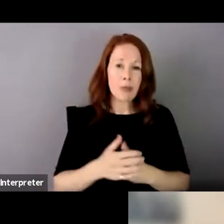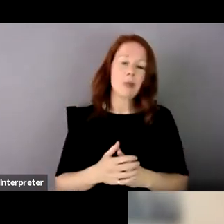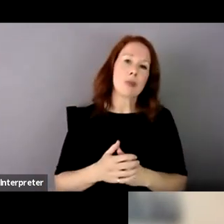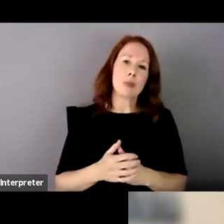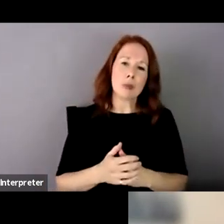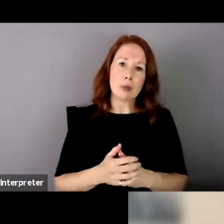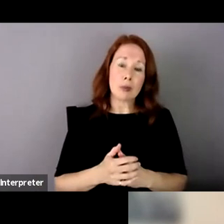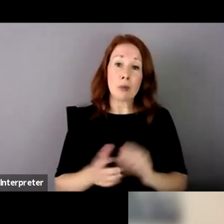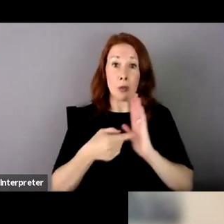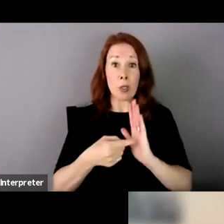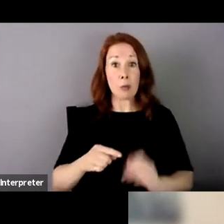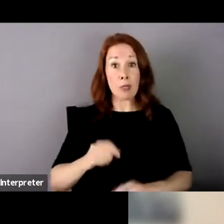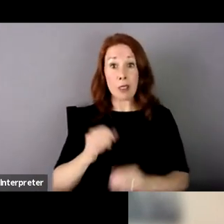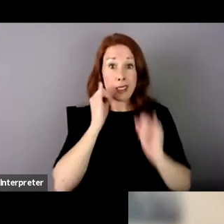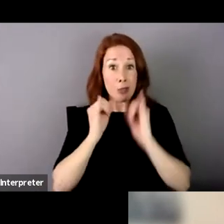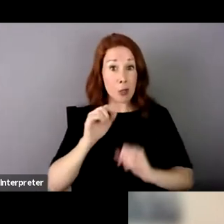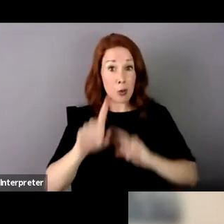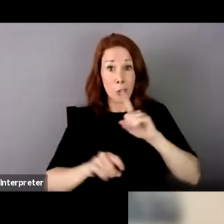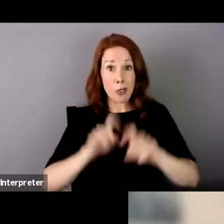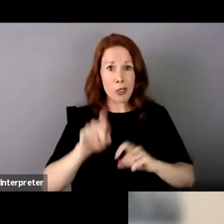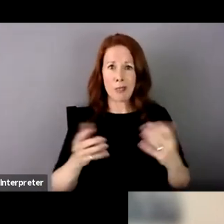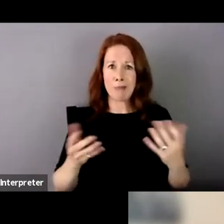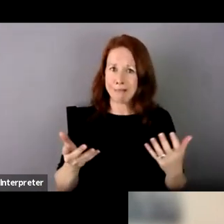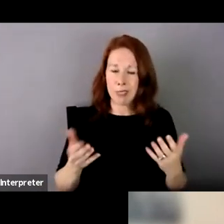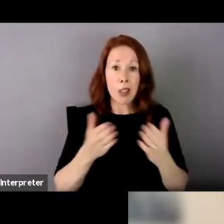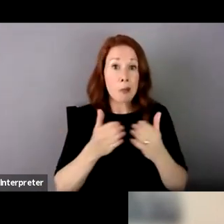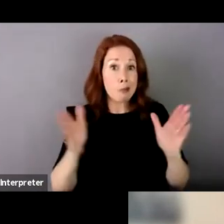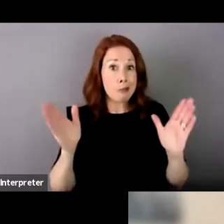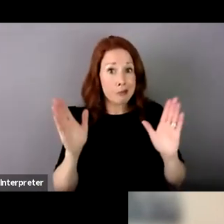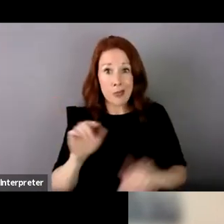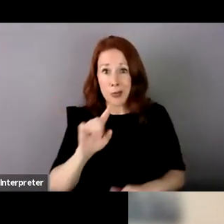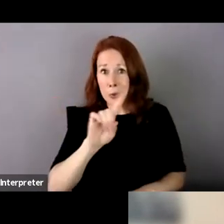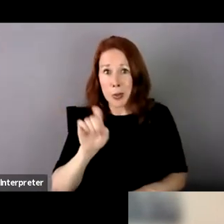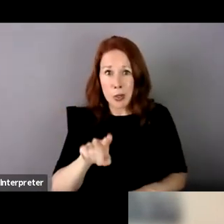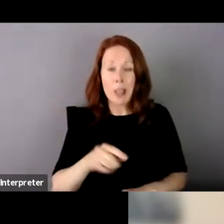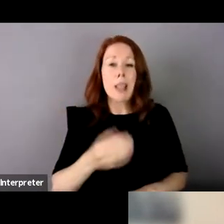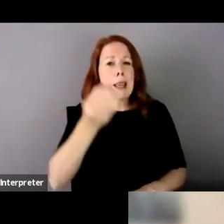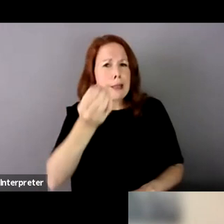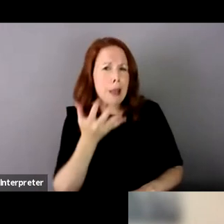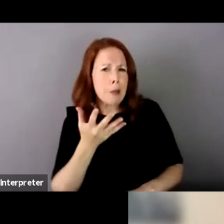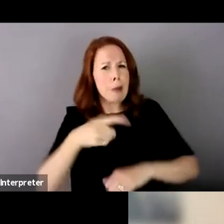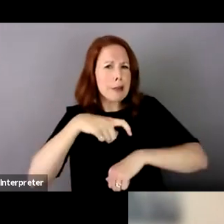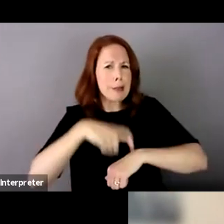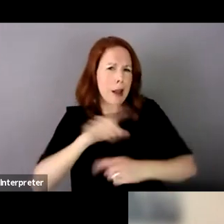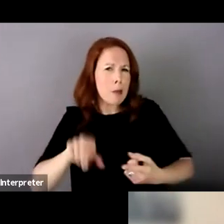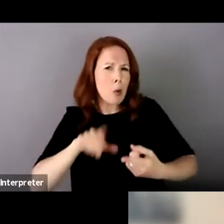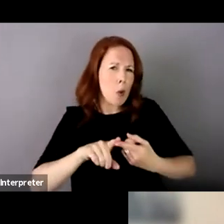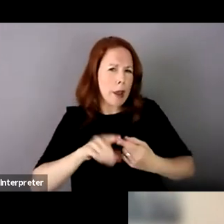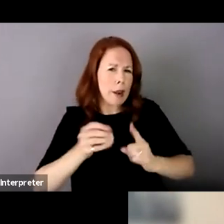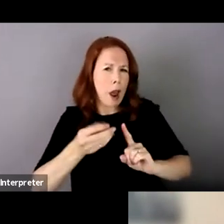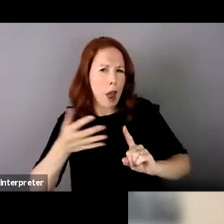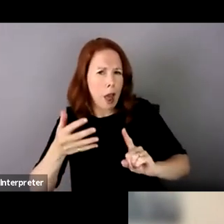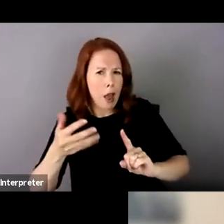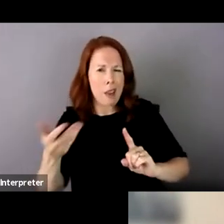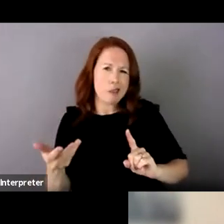the questions that are asked in an interview process, you know, those broad, tell me about a time when. Well, you